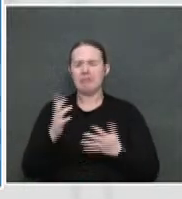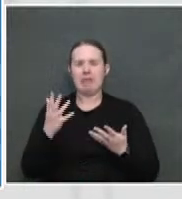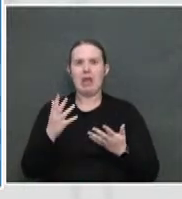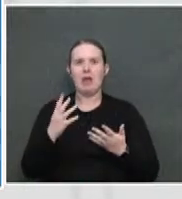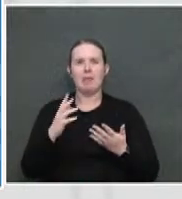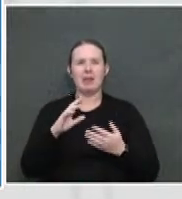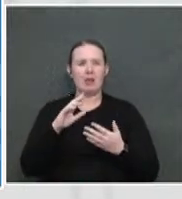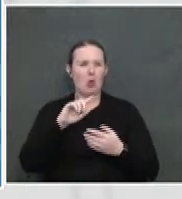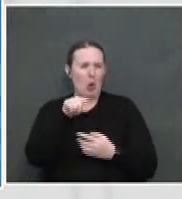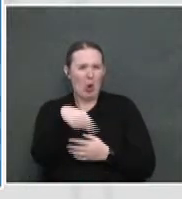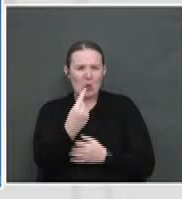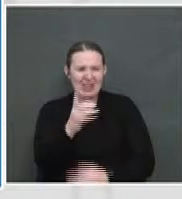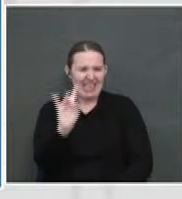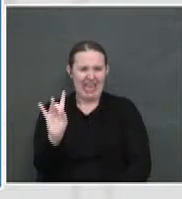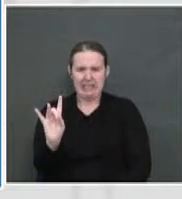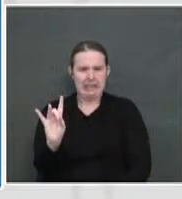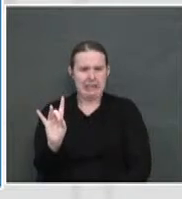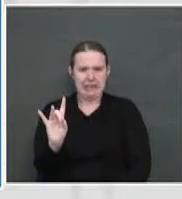only 8